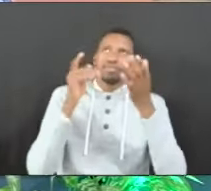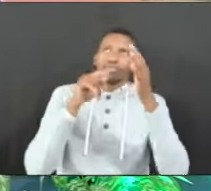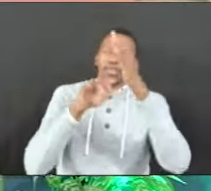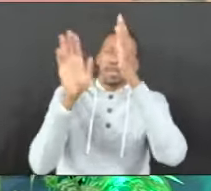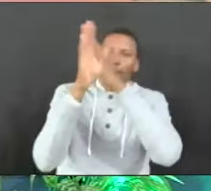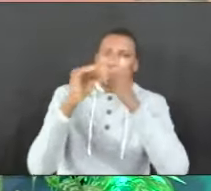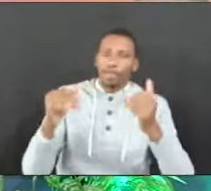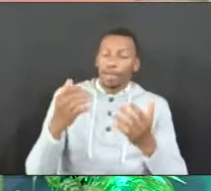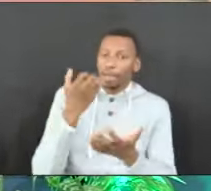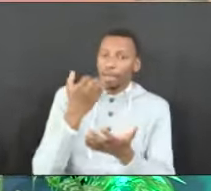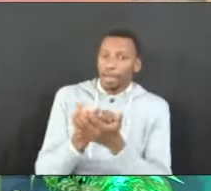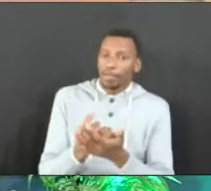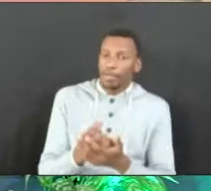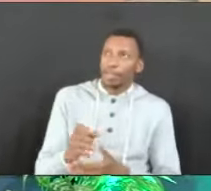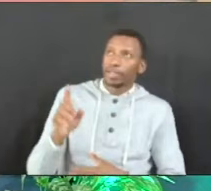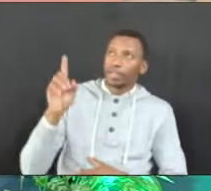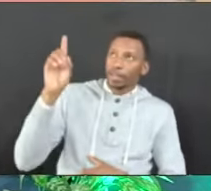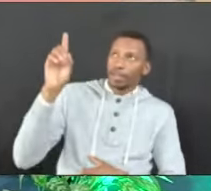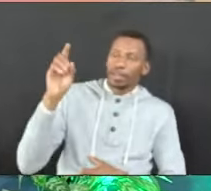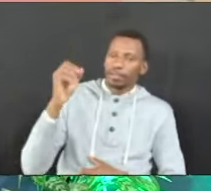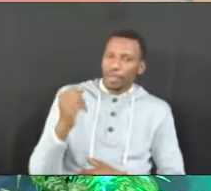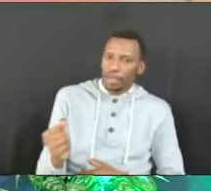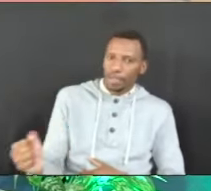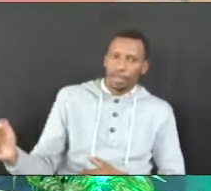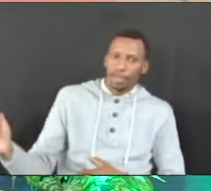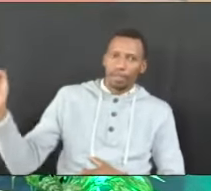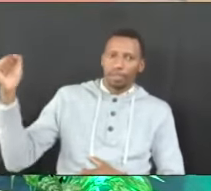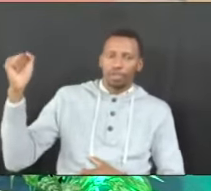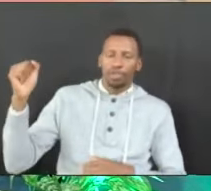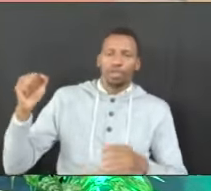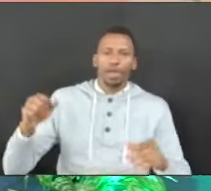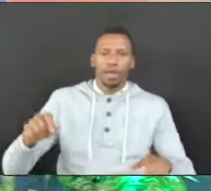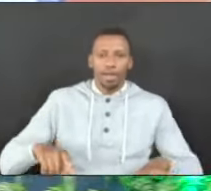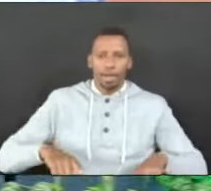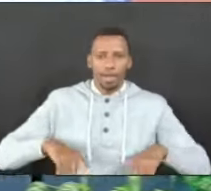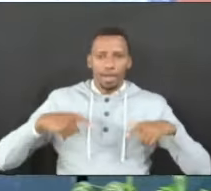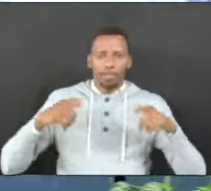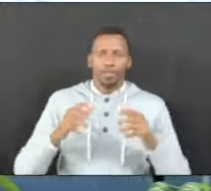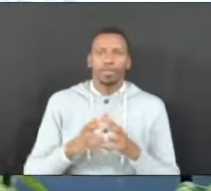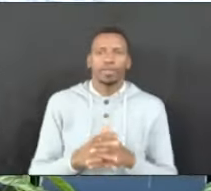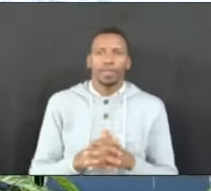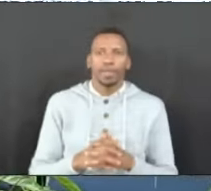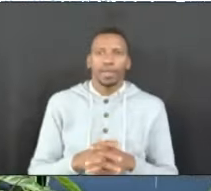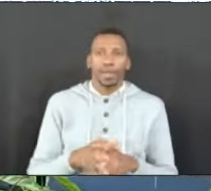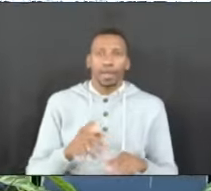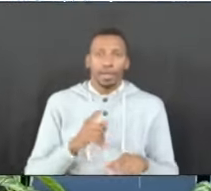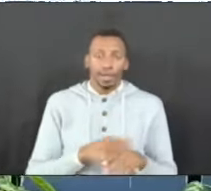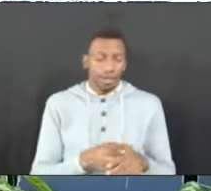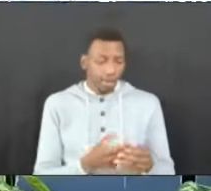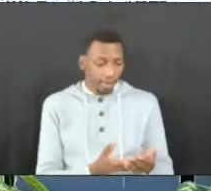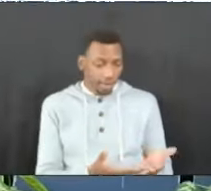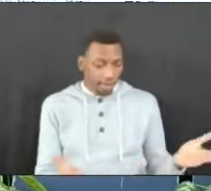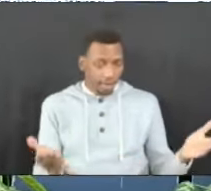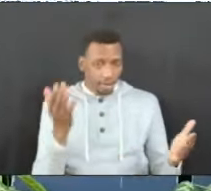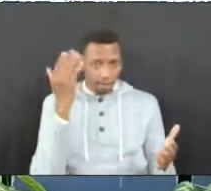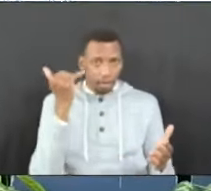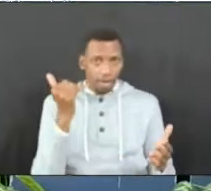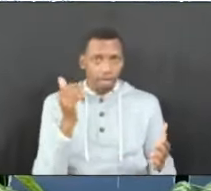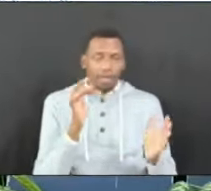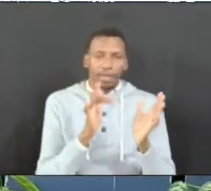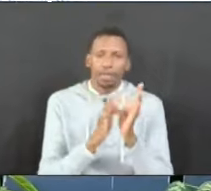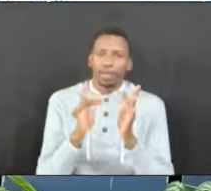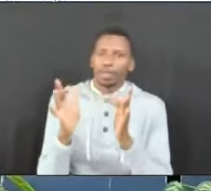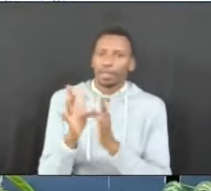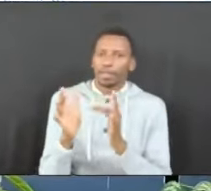is the resurrection and the life. And when these, because the Bible says they are dressed in